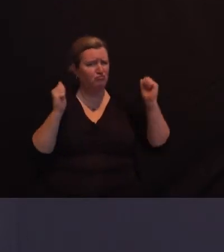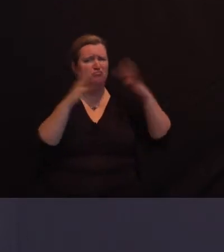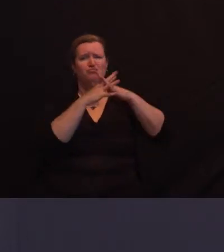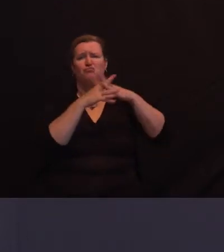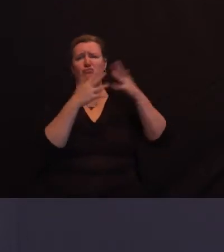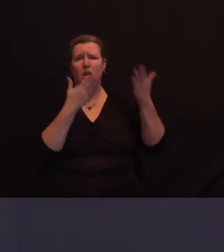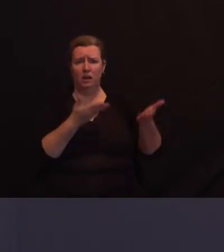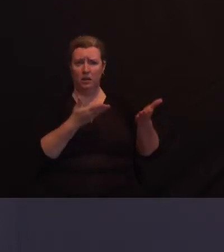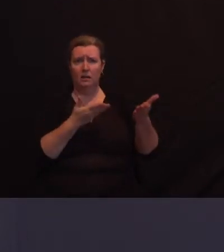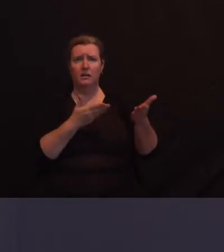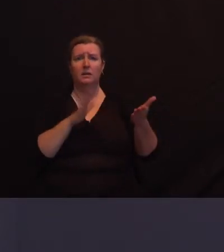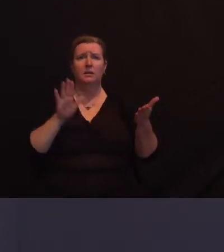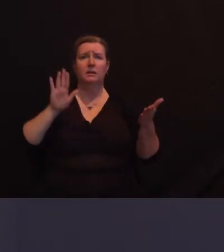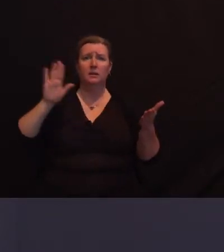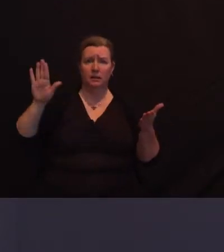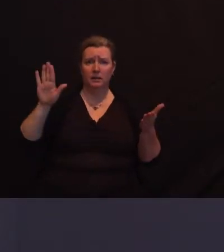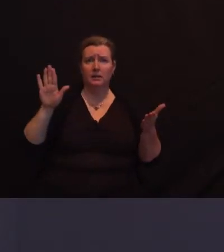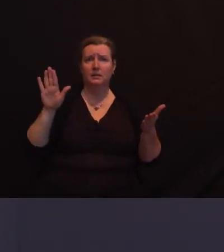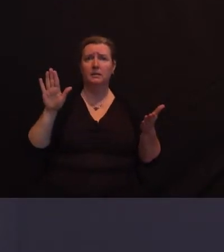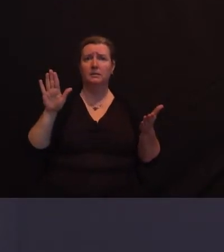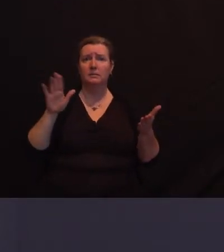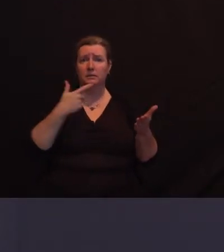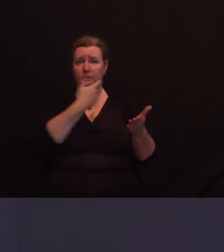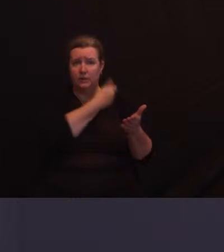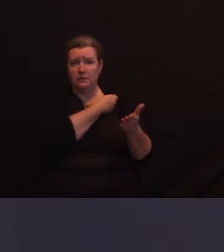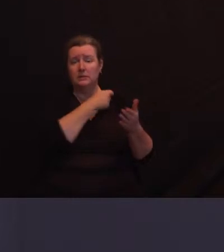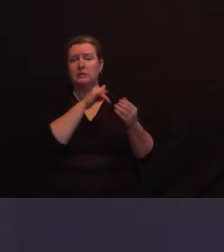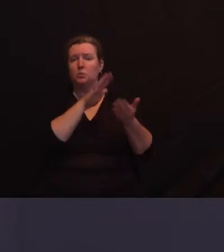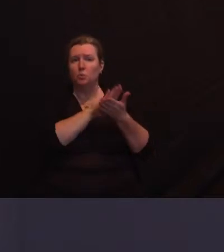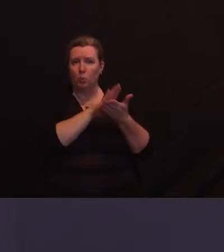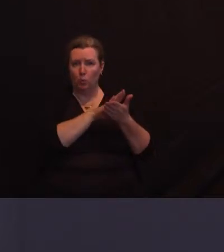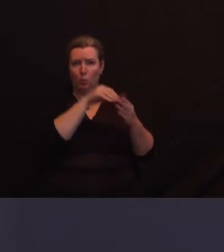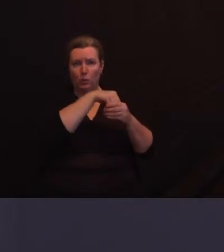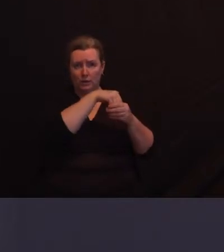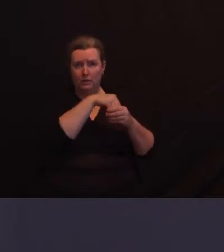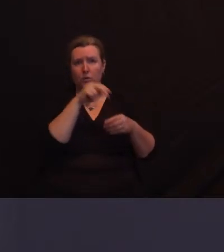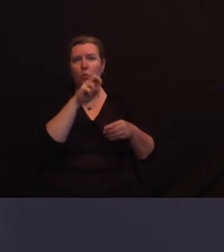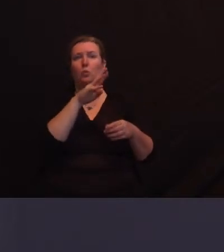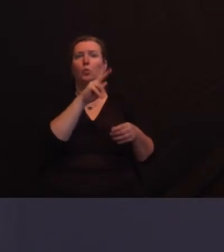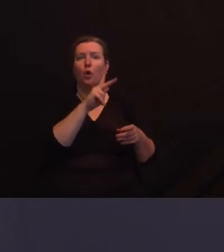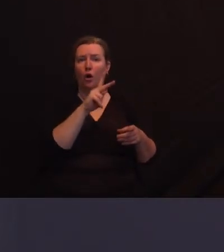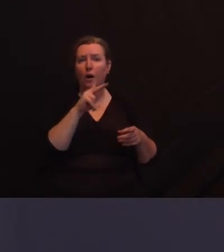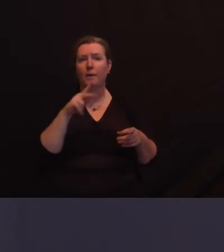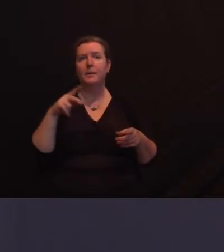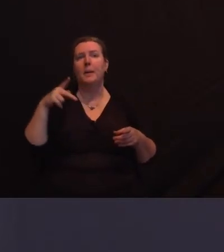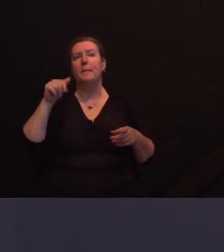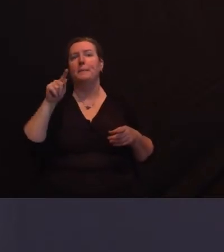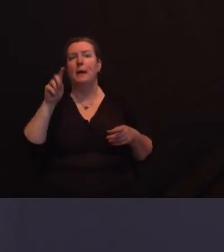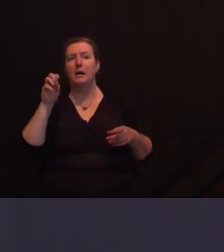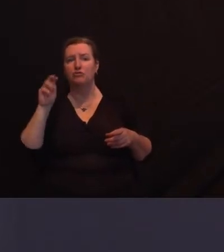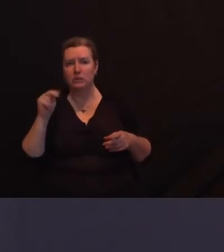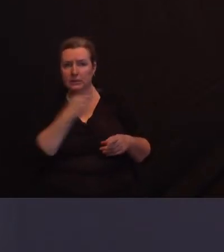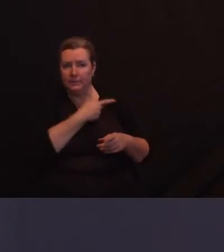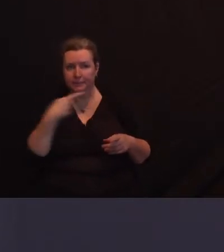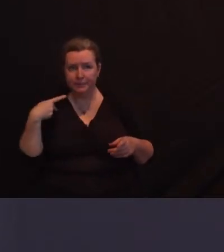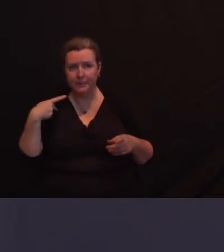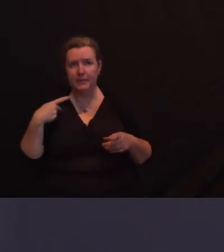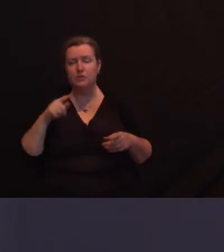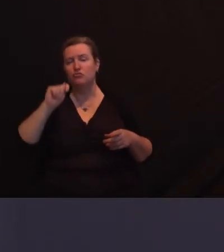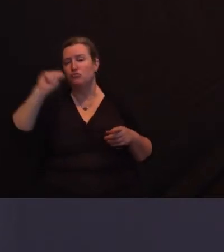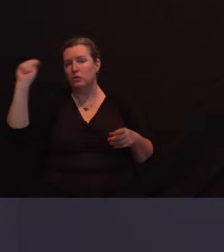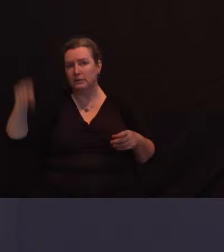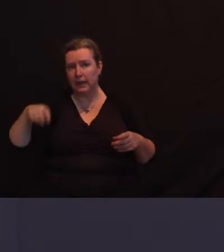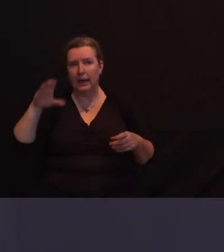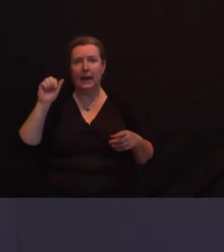finalizing static sites in schools: Newark, Patterson, Passaic, Camden, Trenton, Vineland, Atlantic City,